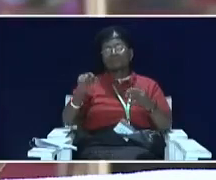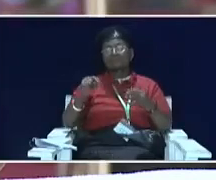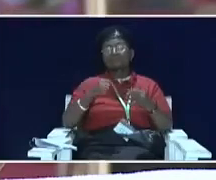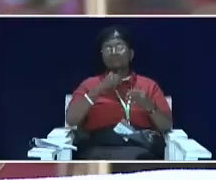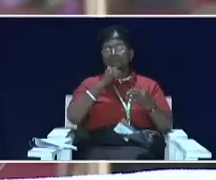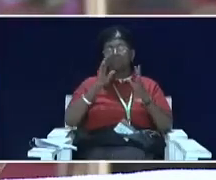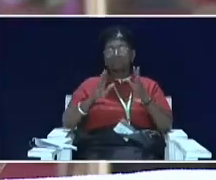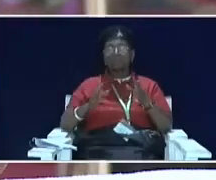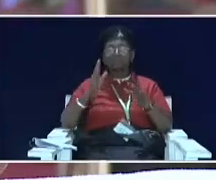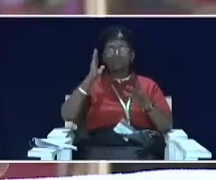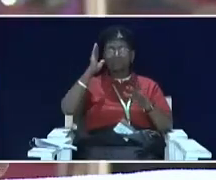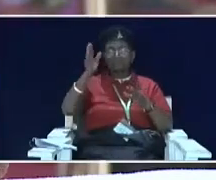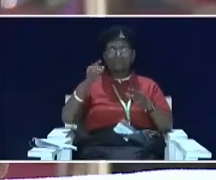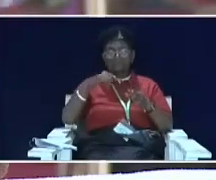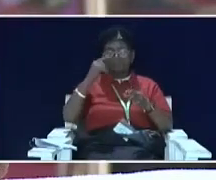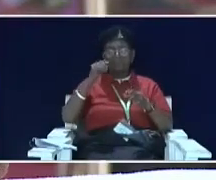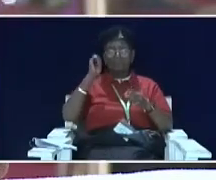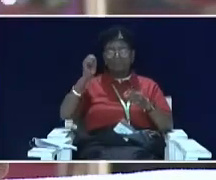start.